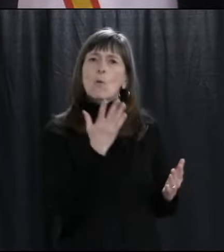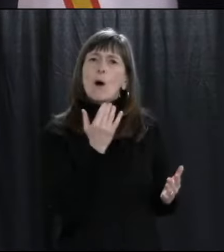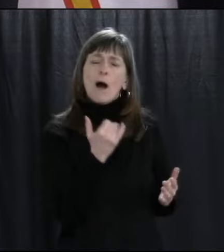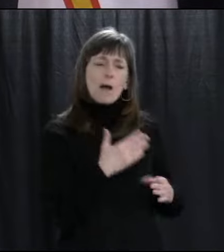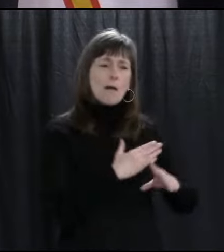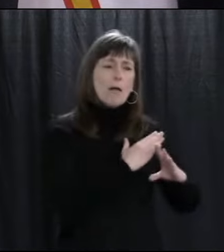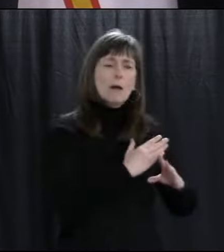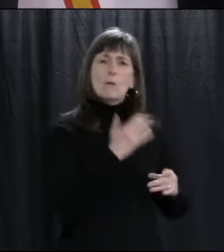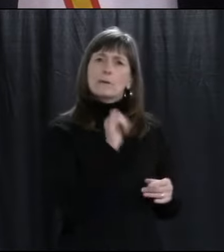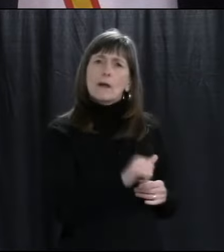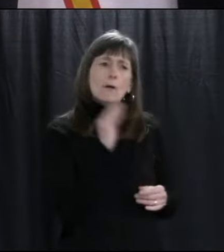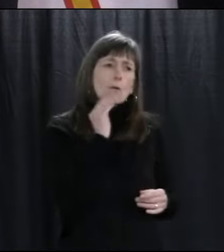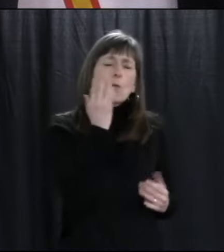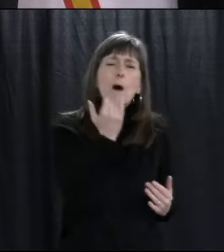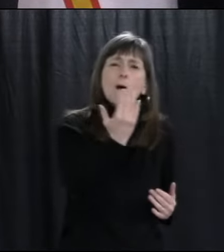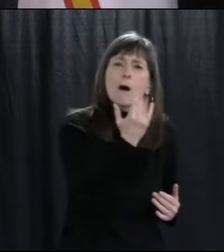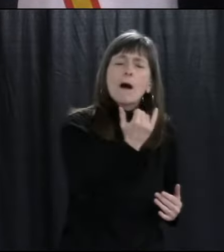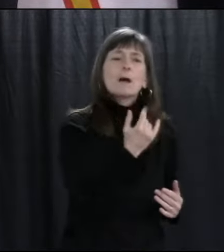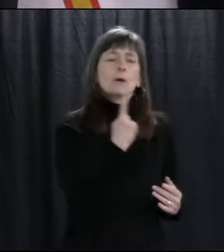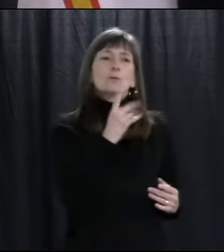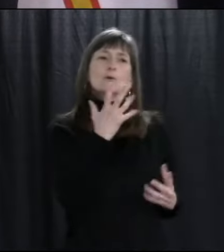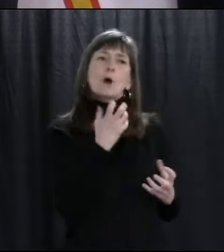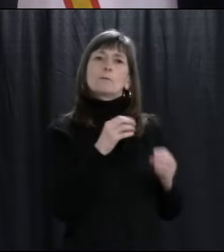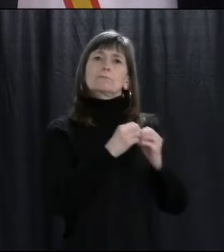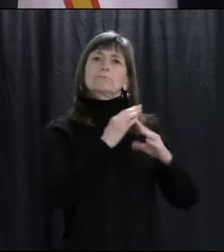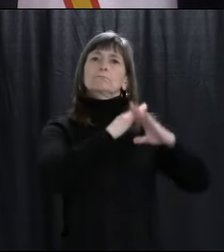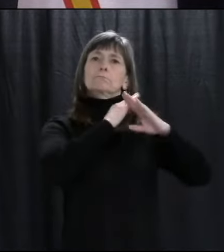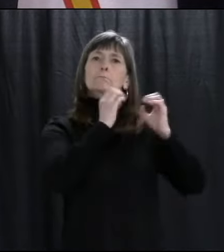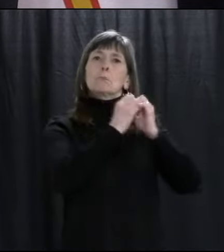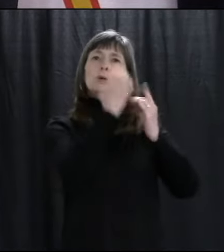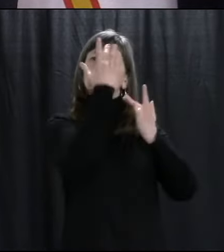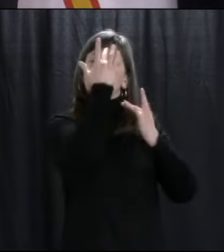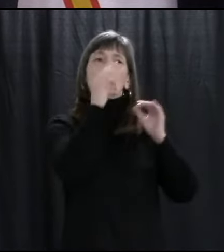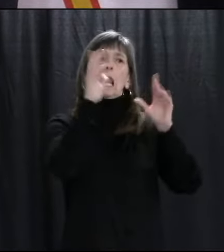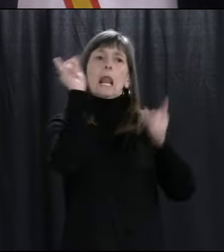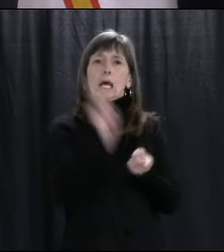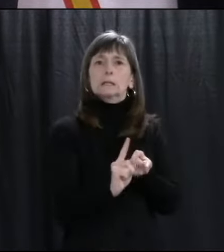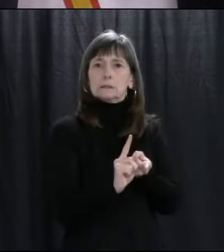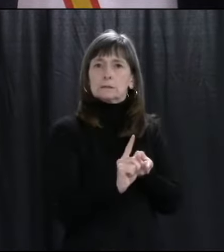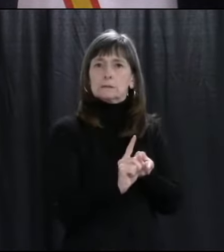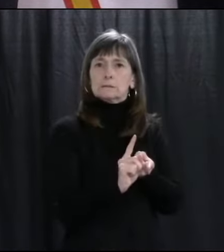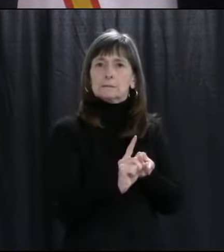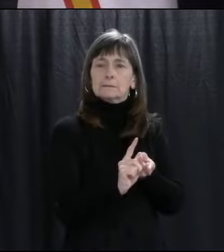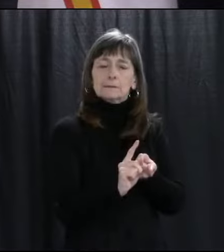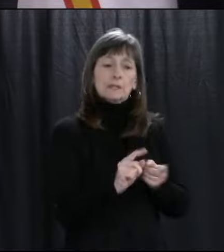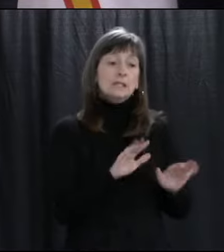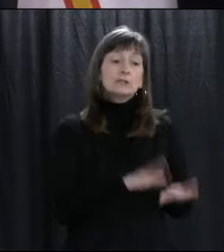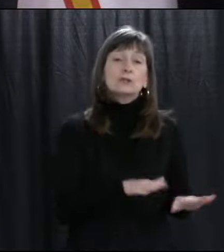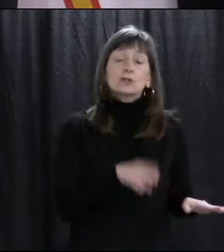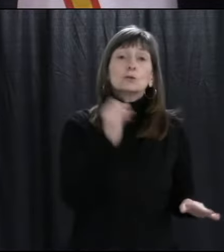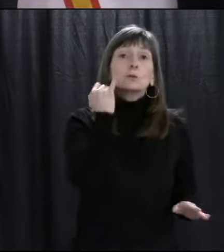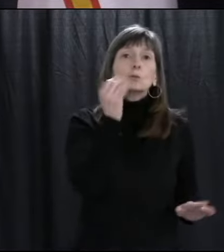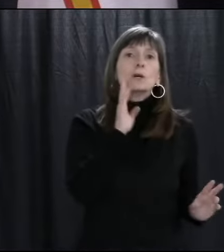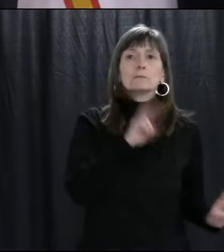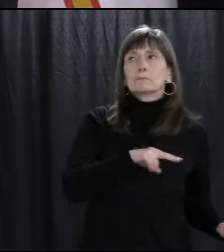prevent people from getting sick. Children learn by watching how their parents or caregivers cope in times of